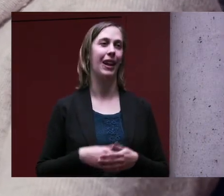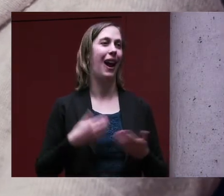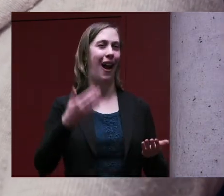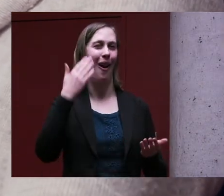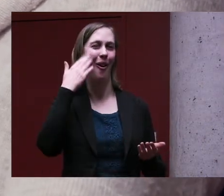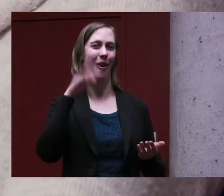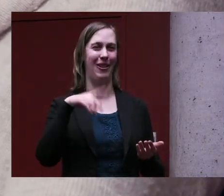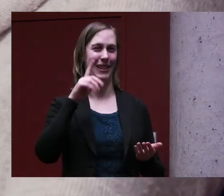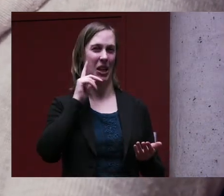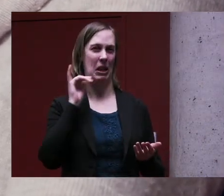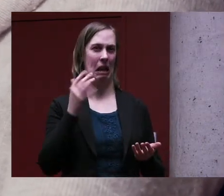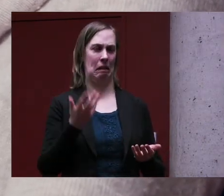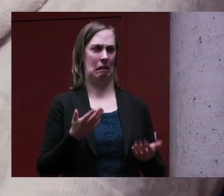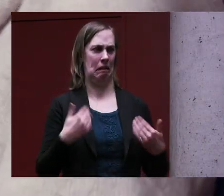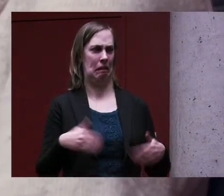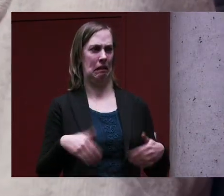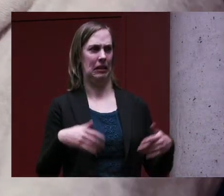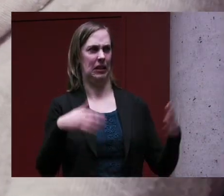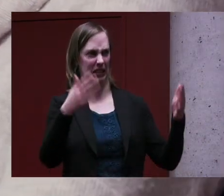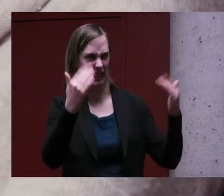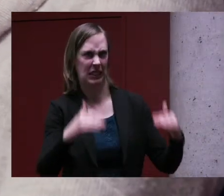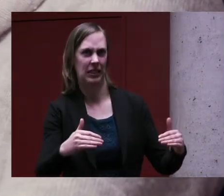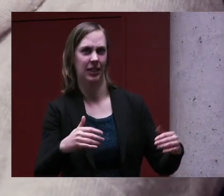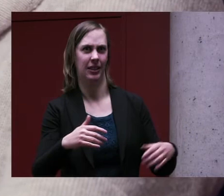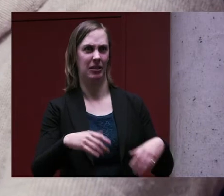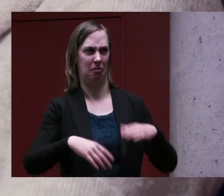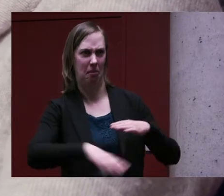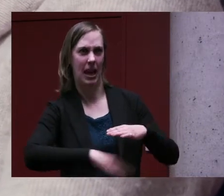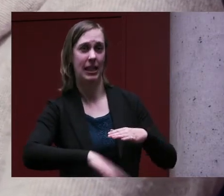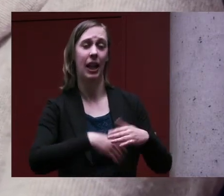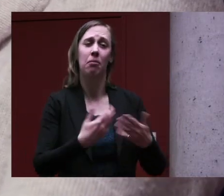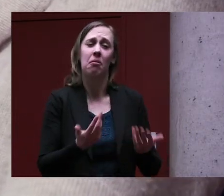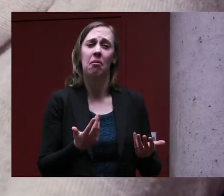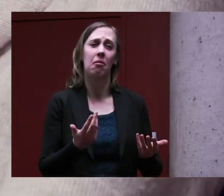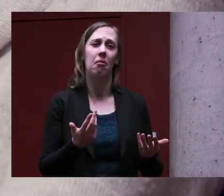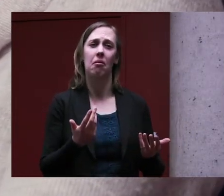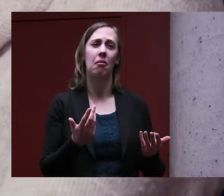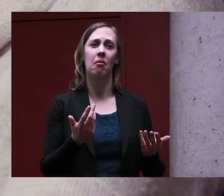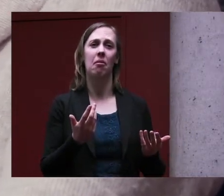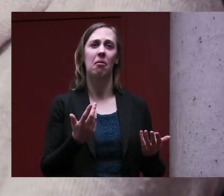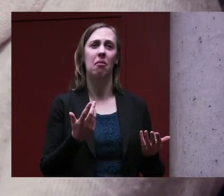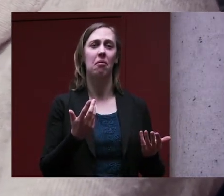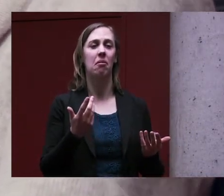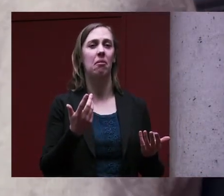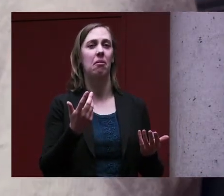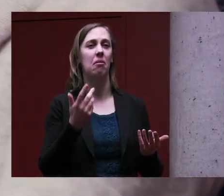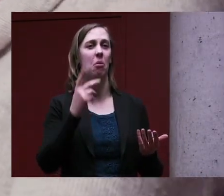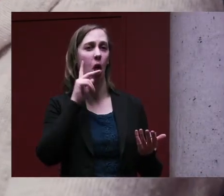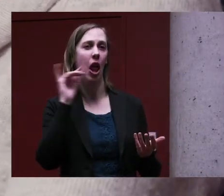very animalistic and basic, but that's what a lot of the time it turns out to be, despite the efforts of